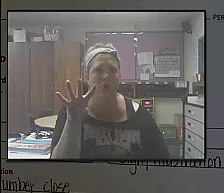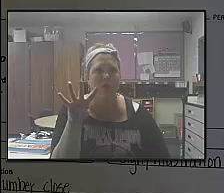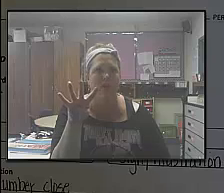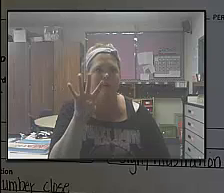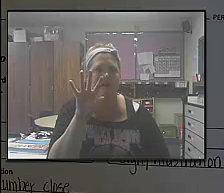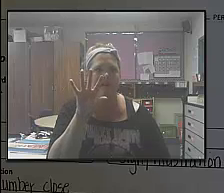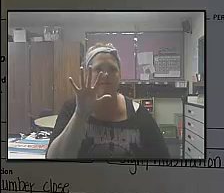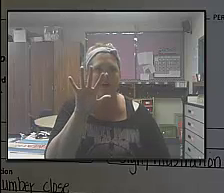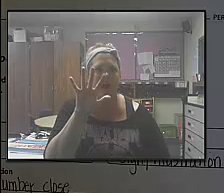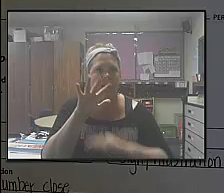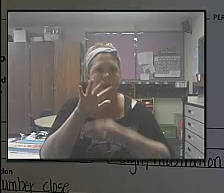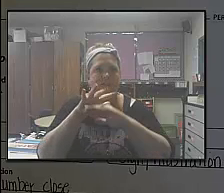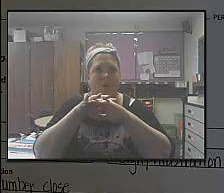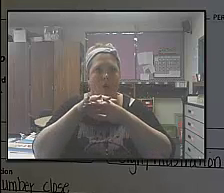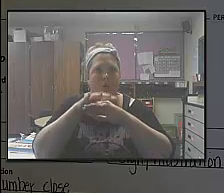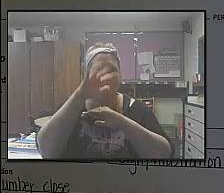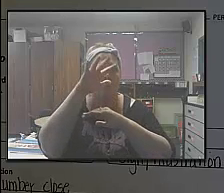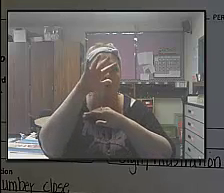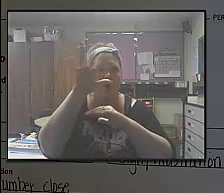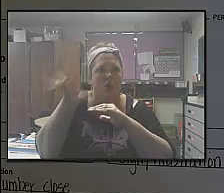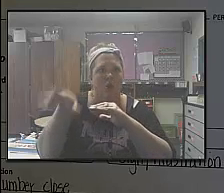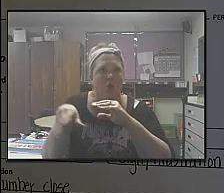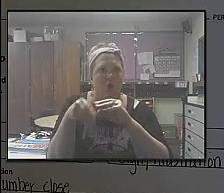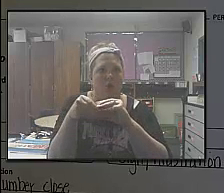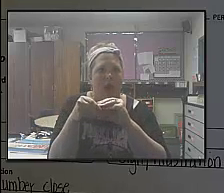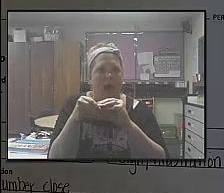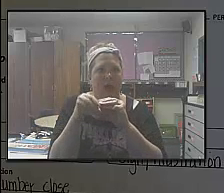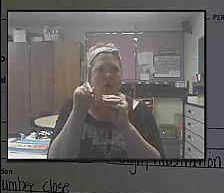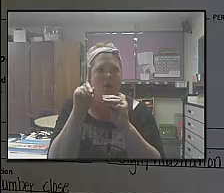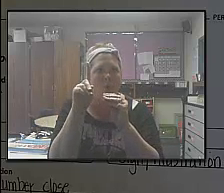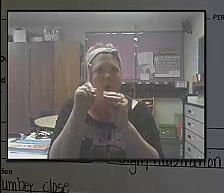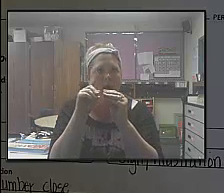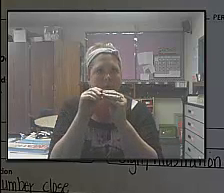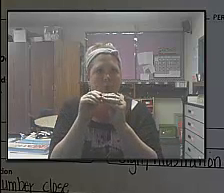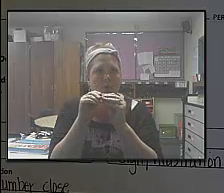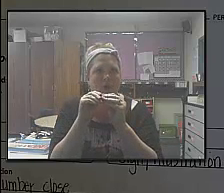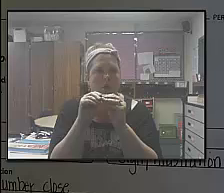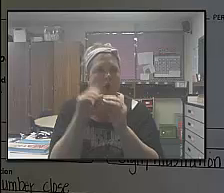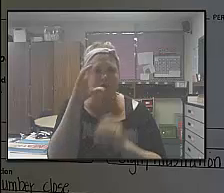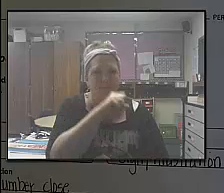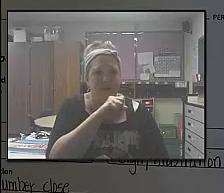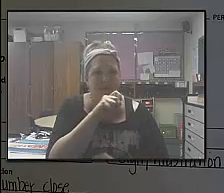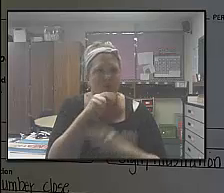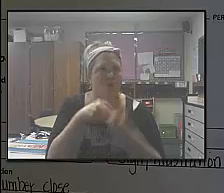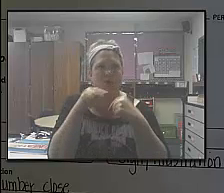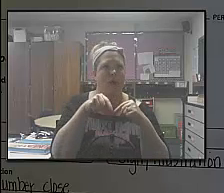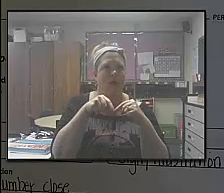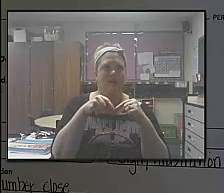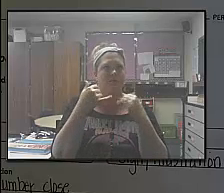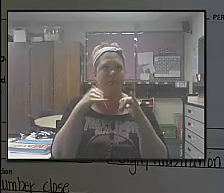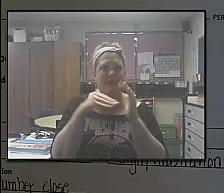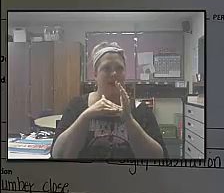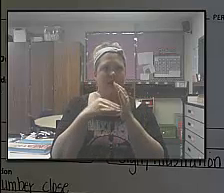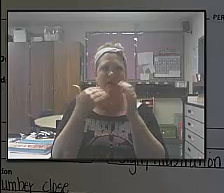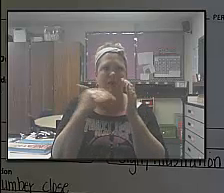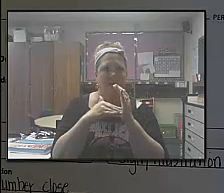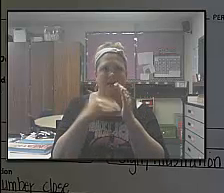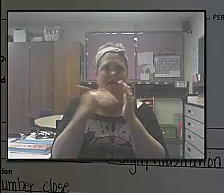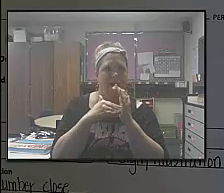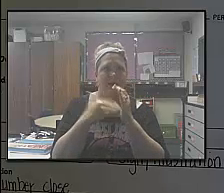done. If remember, if we're going too 5 fast or more, you add 1 more. Oh, did you miss it? I'm going to rewind it, play